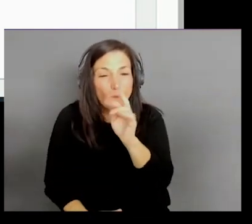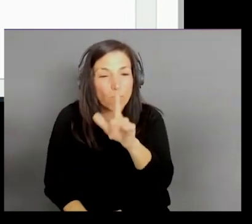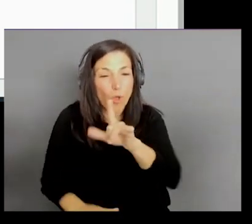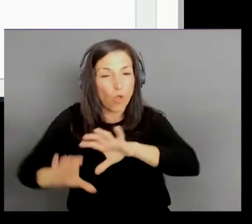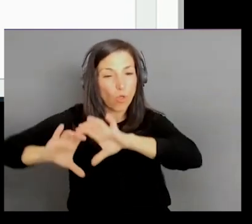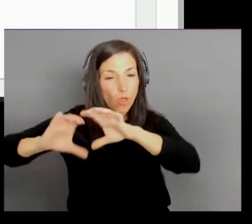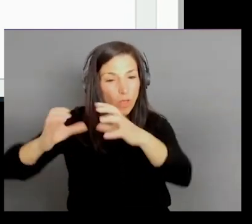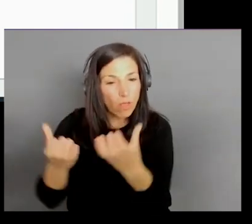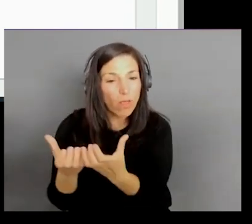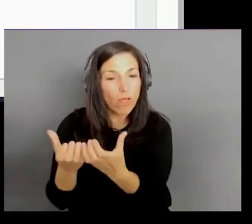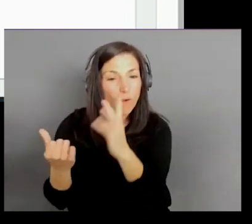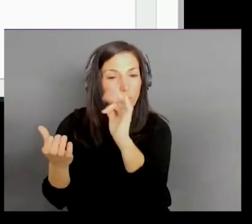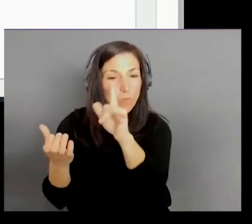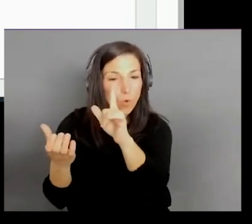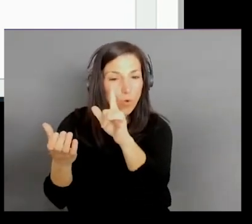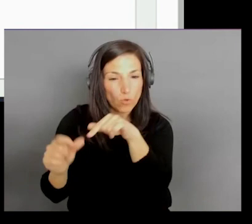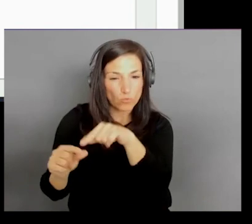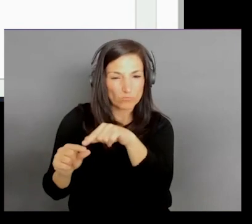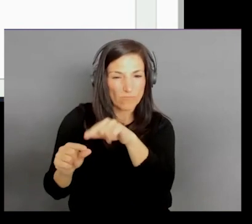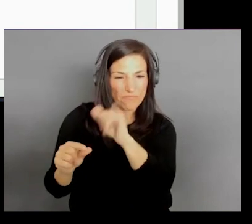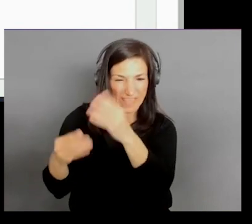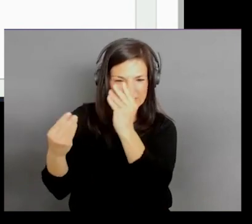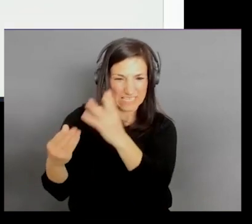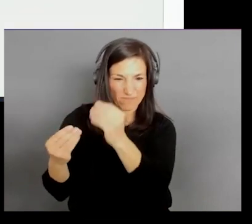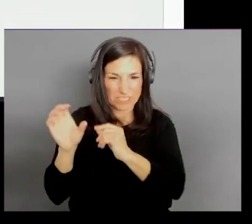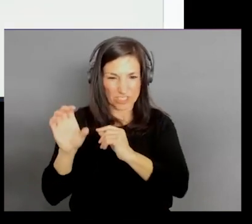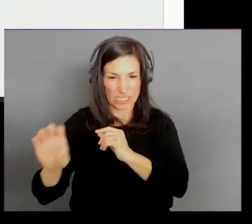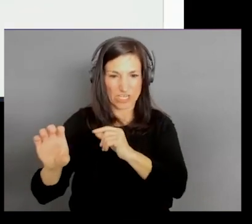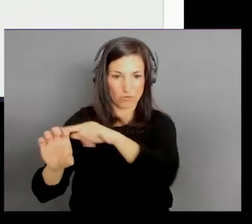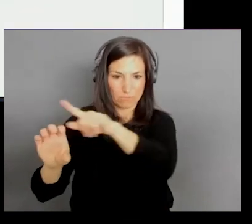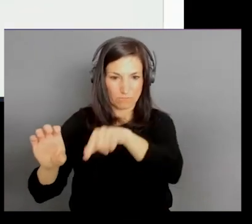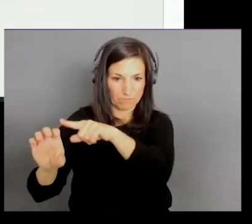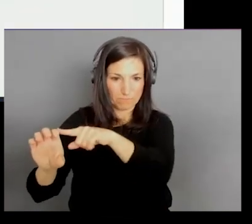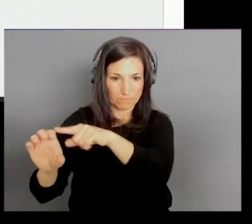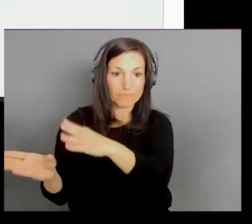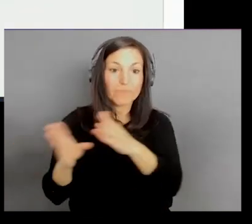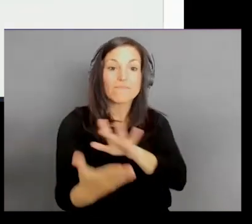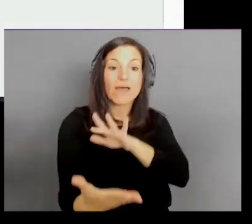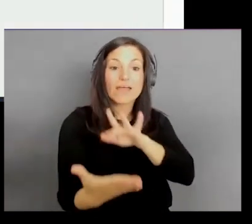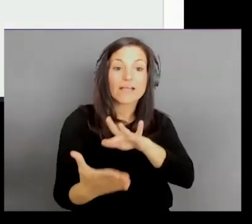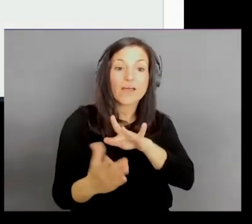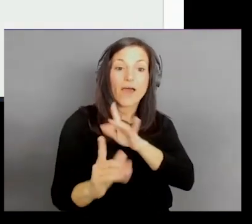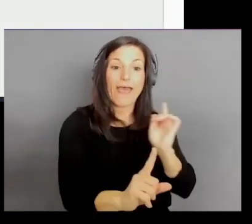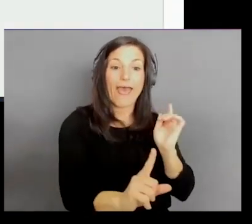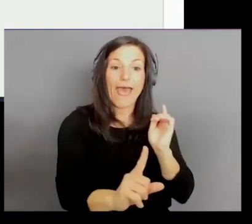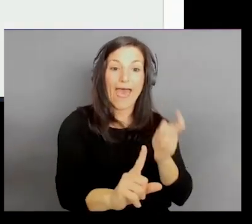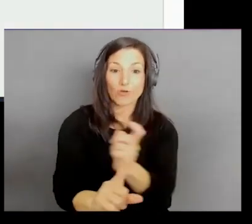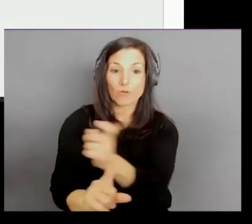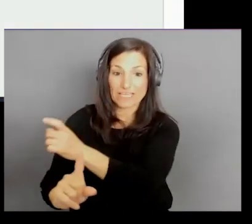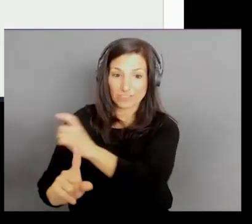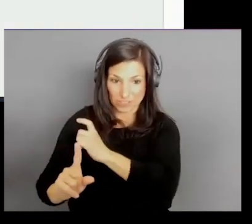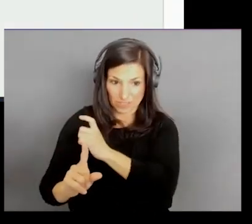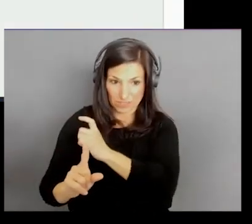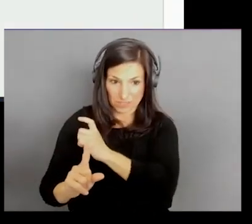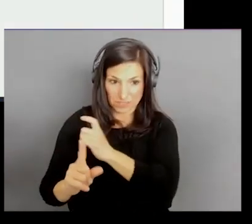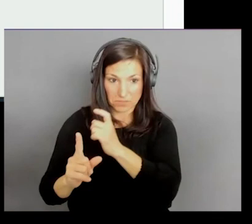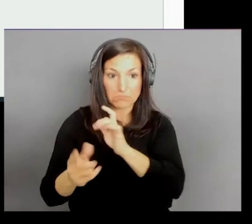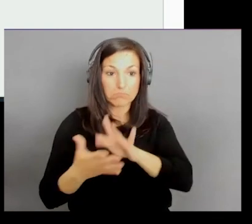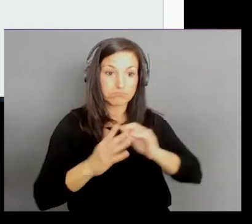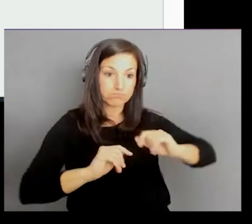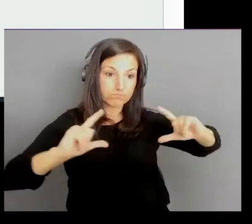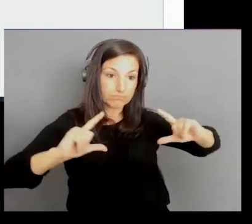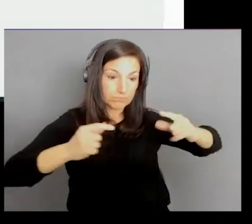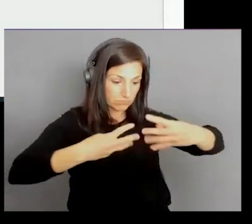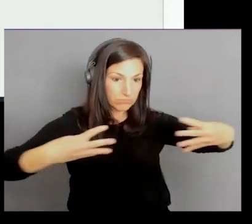information about that. But if I click on allocations now, I can see that I've allocated IP